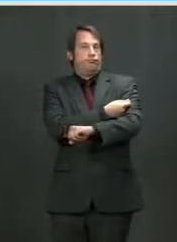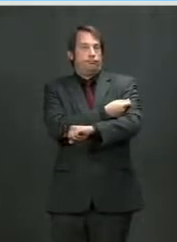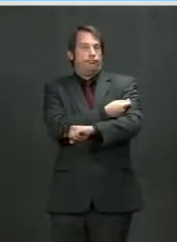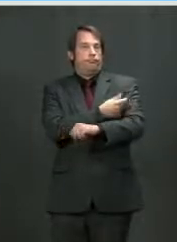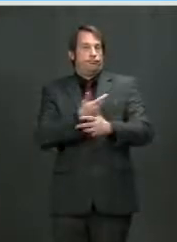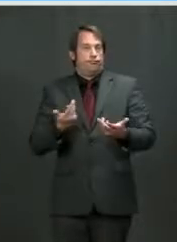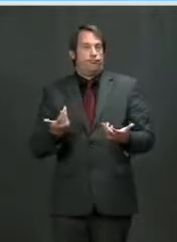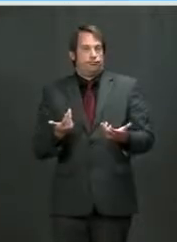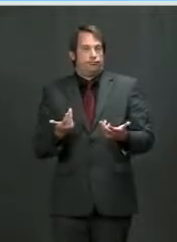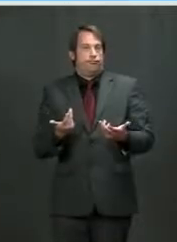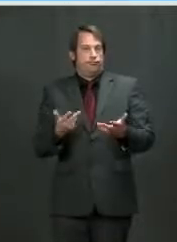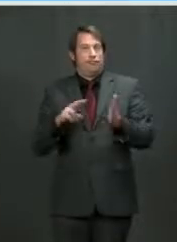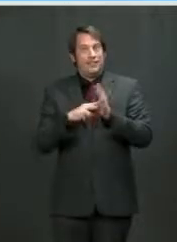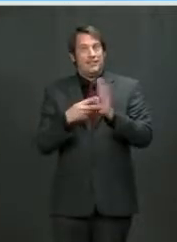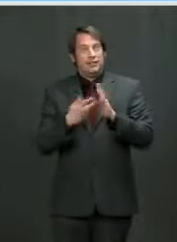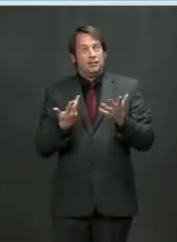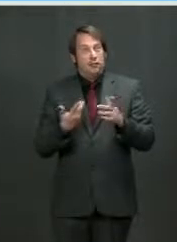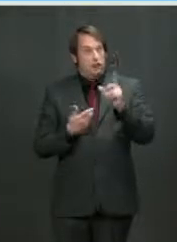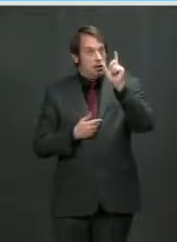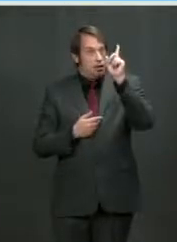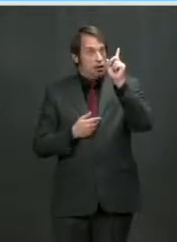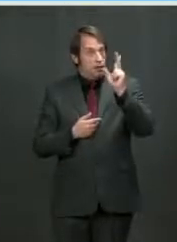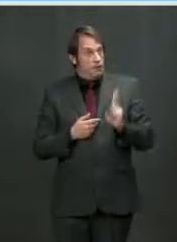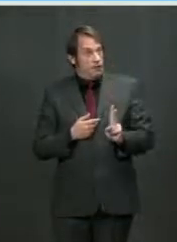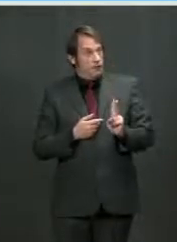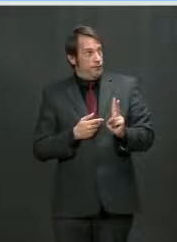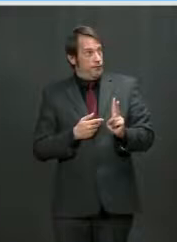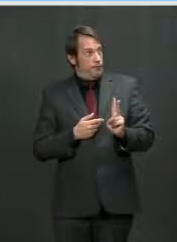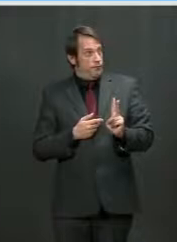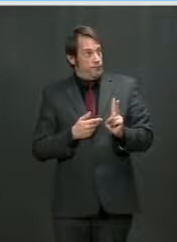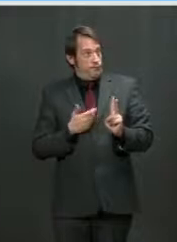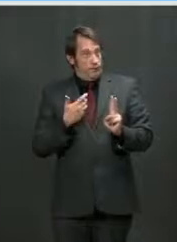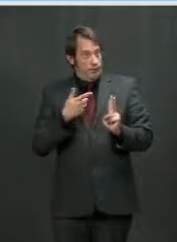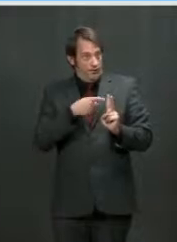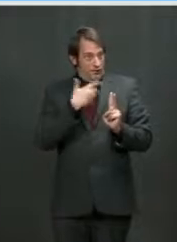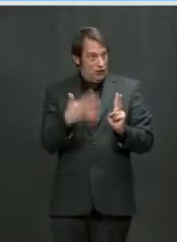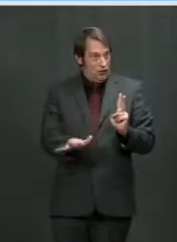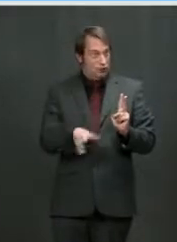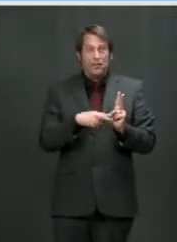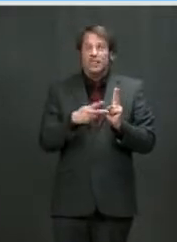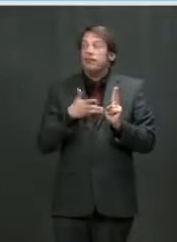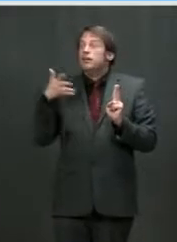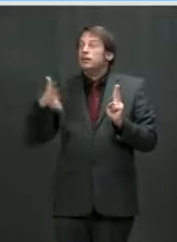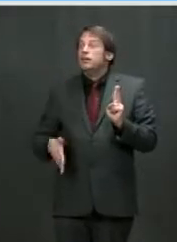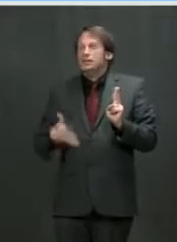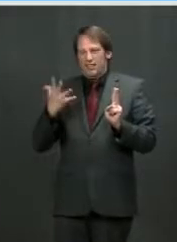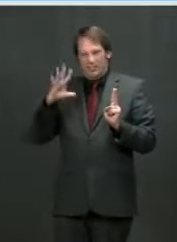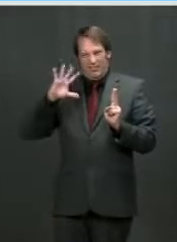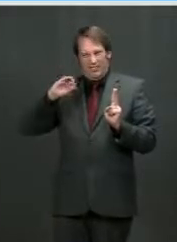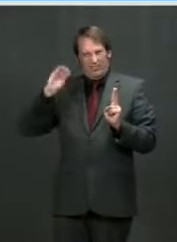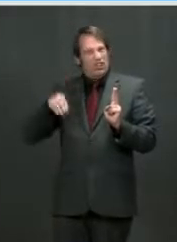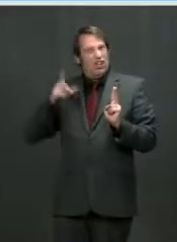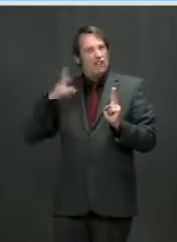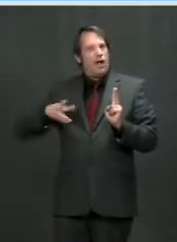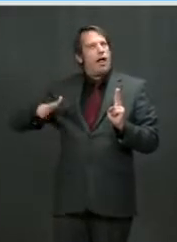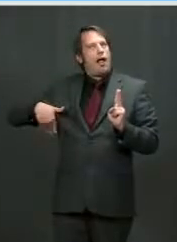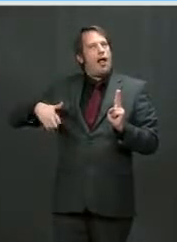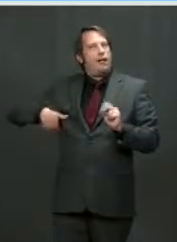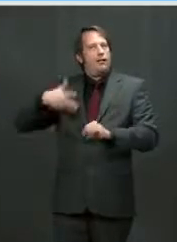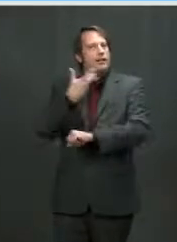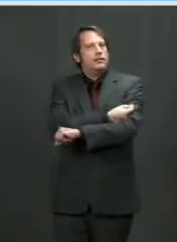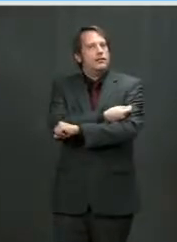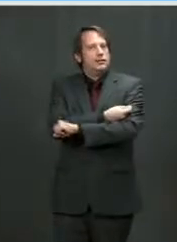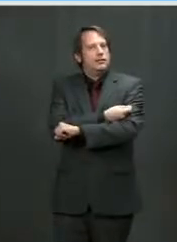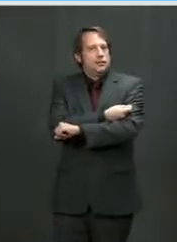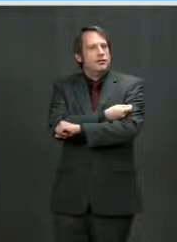adult population that will not have had their vaccine yet. And so while it is very tempting as we each get vaccinated to think about the